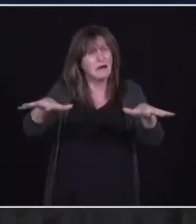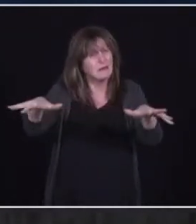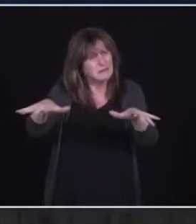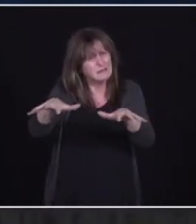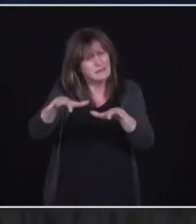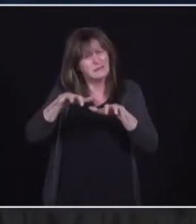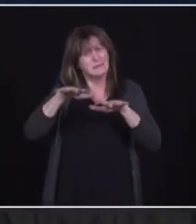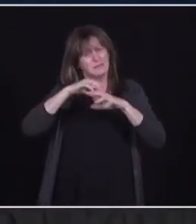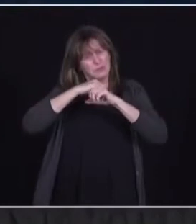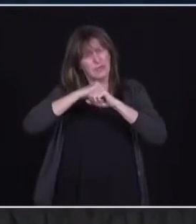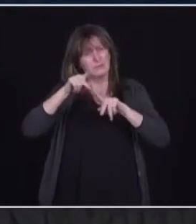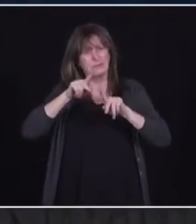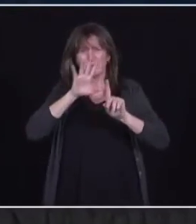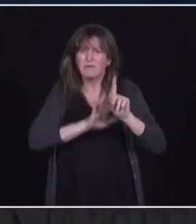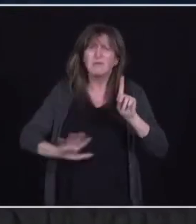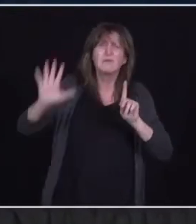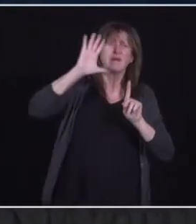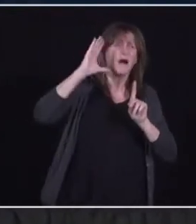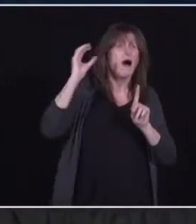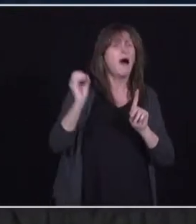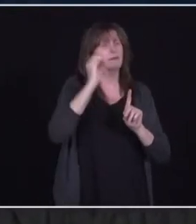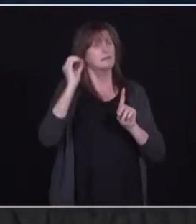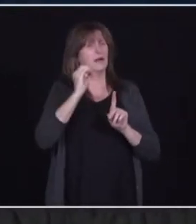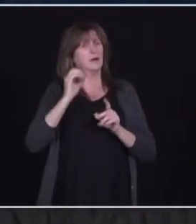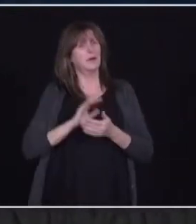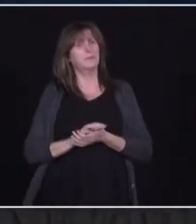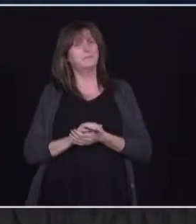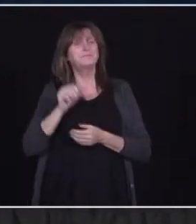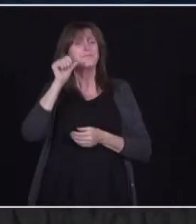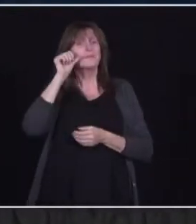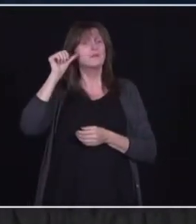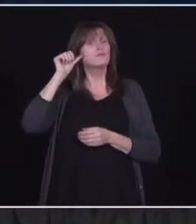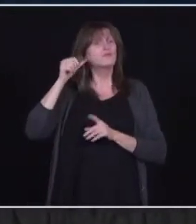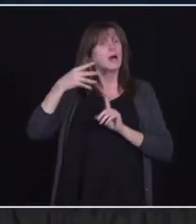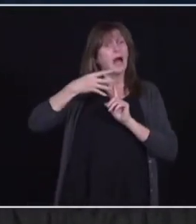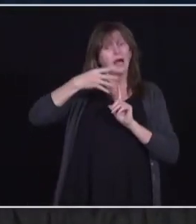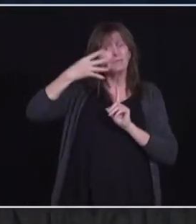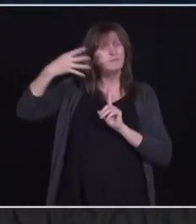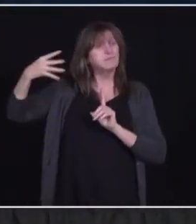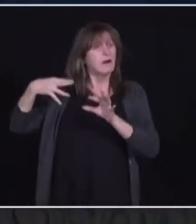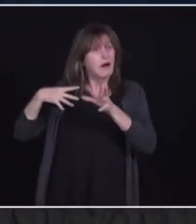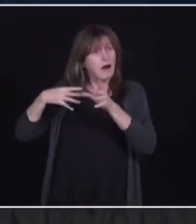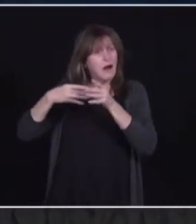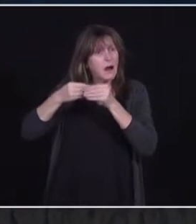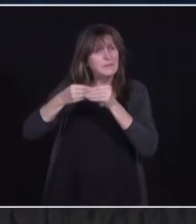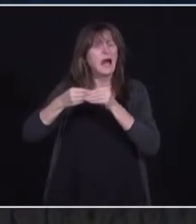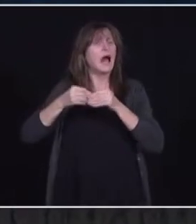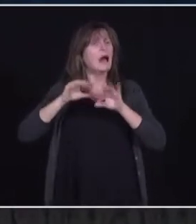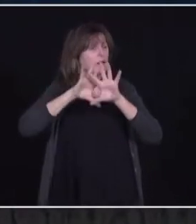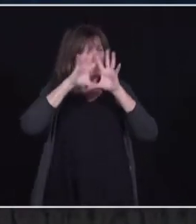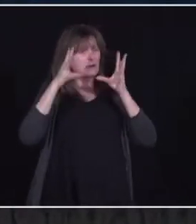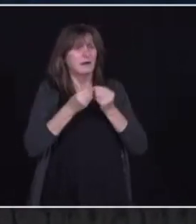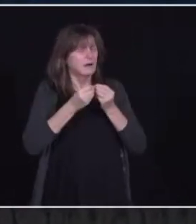today's changes to the regional alert levels, they're a reminder that we have to stay